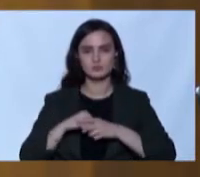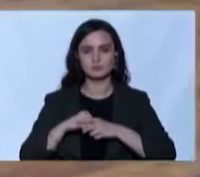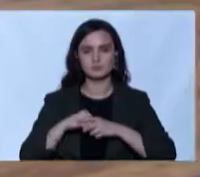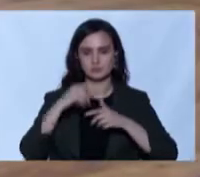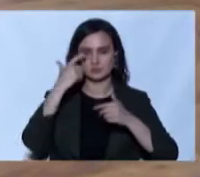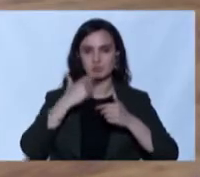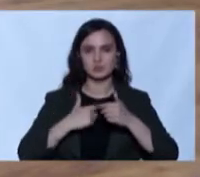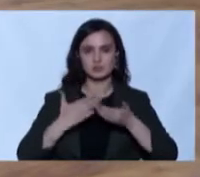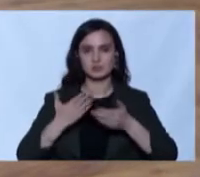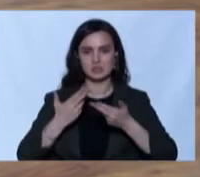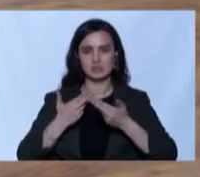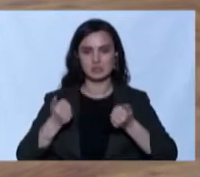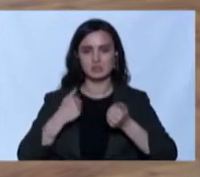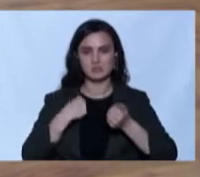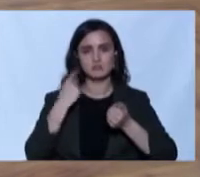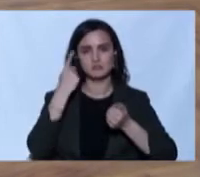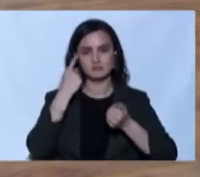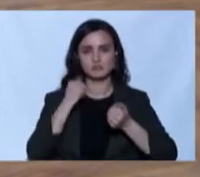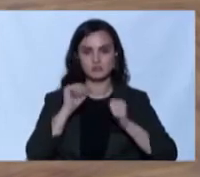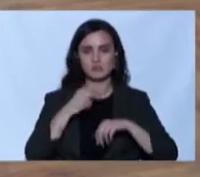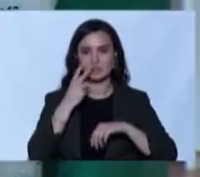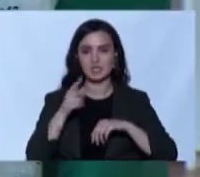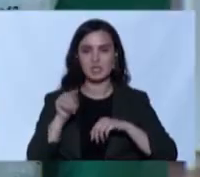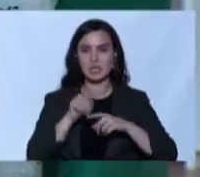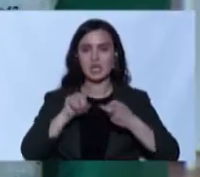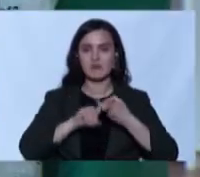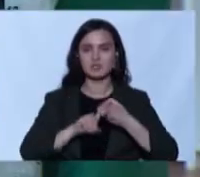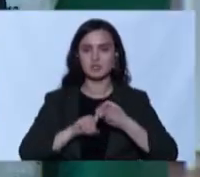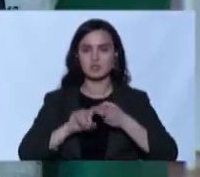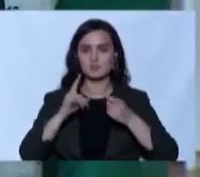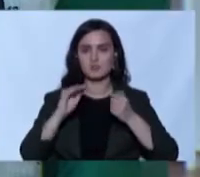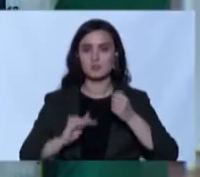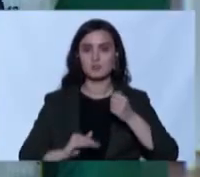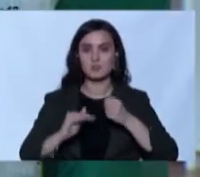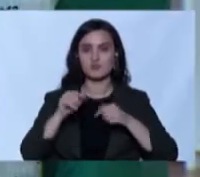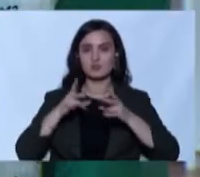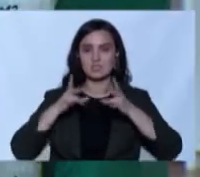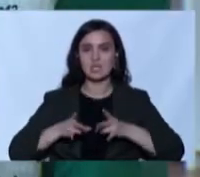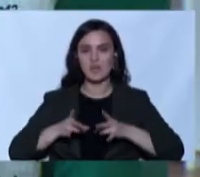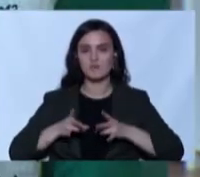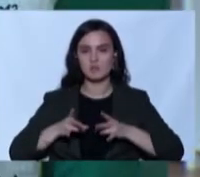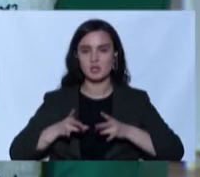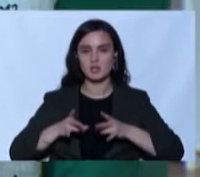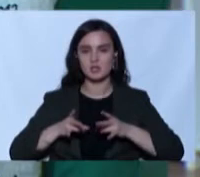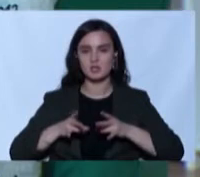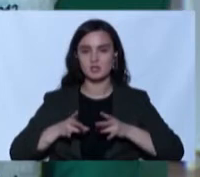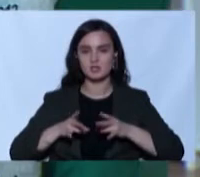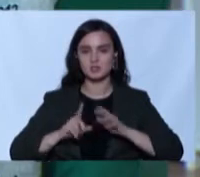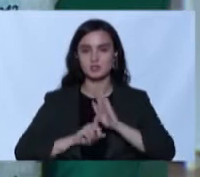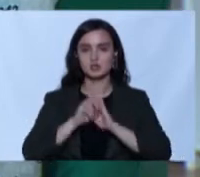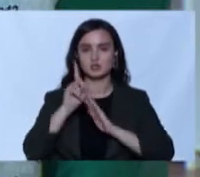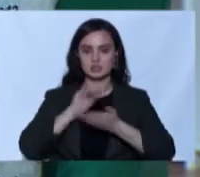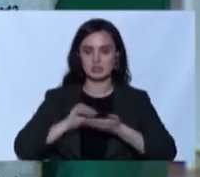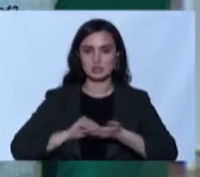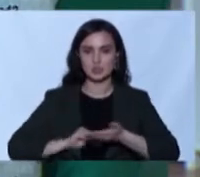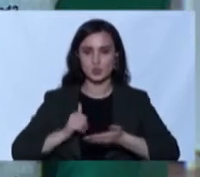outlook. Absolutely, and I think we can see the influence perhaps already of his childhood trauma already starting to translate into